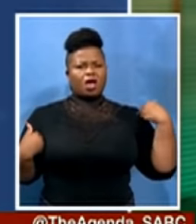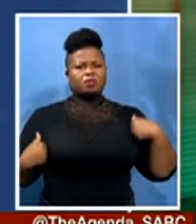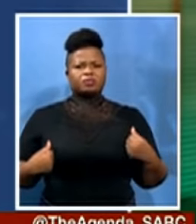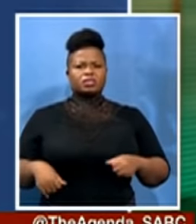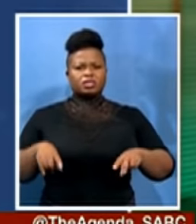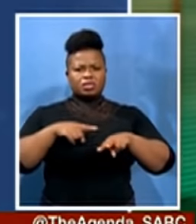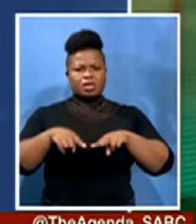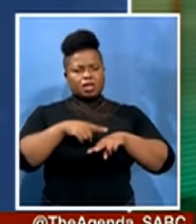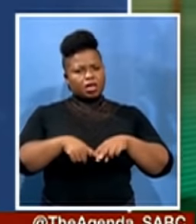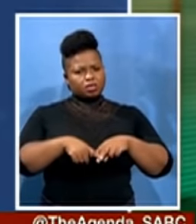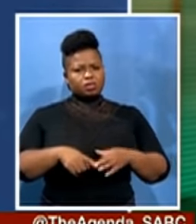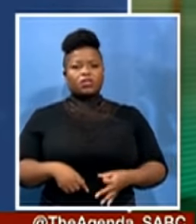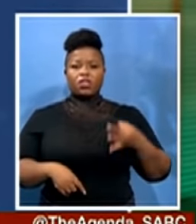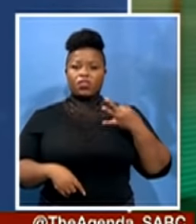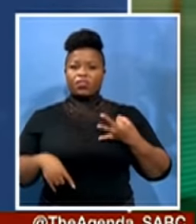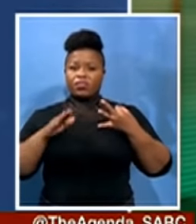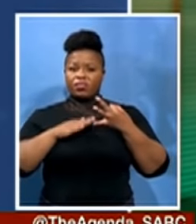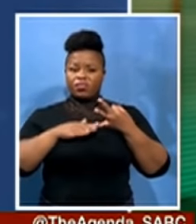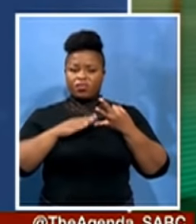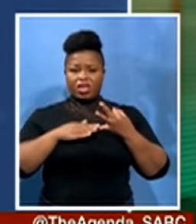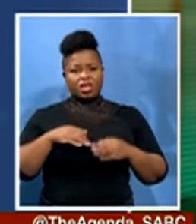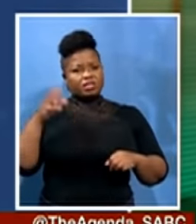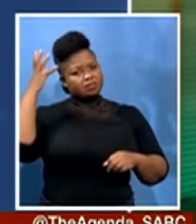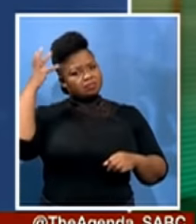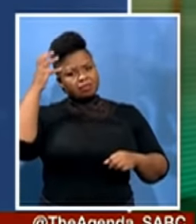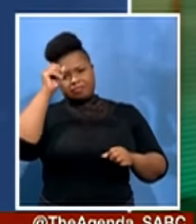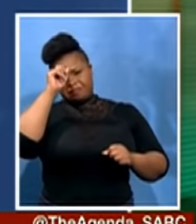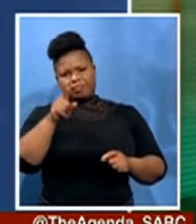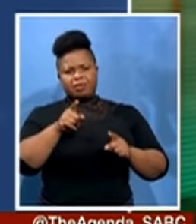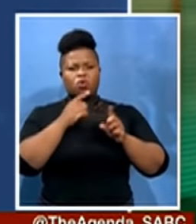had a concussion in addition to multiple abrasions to the body,